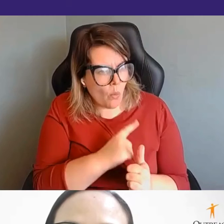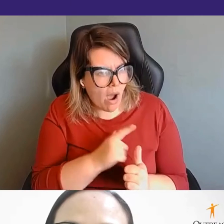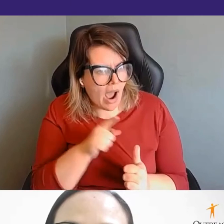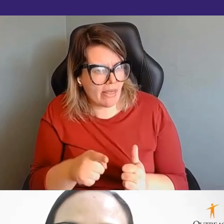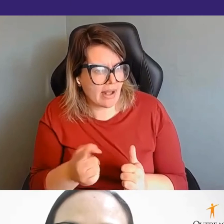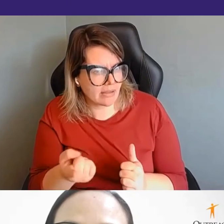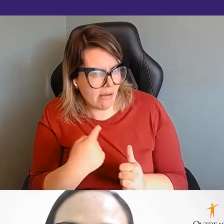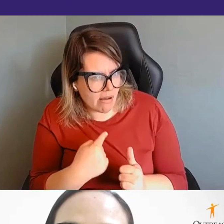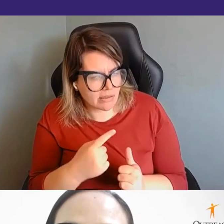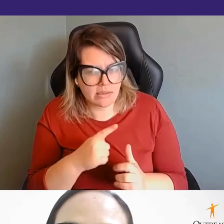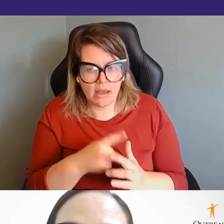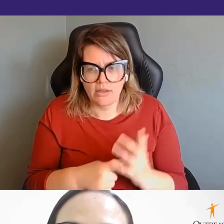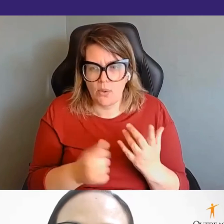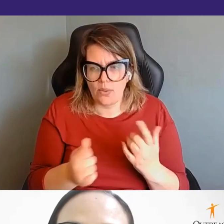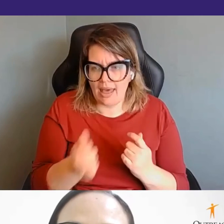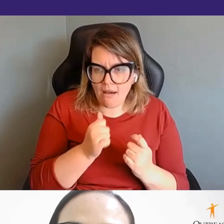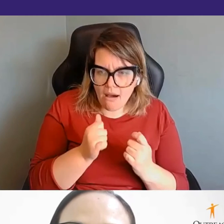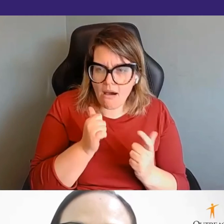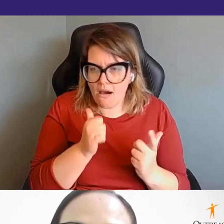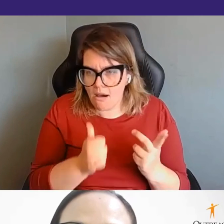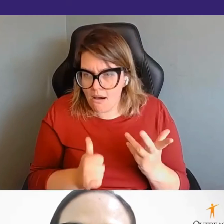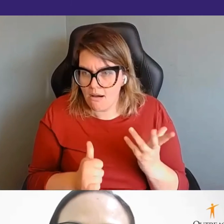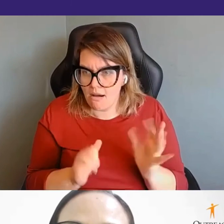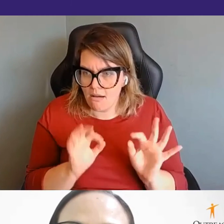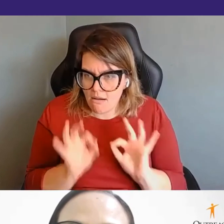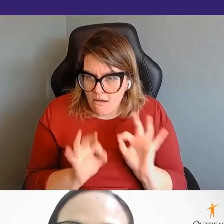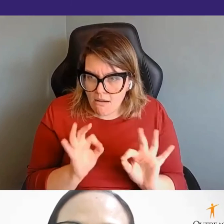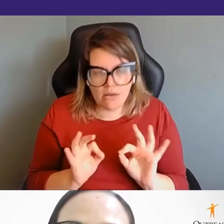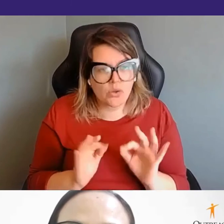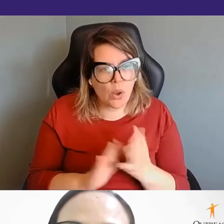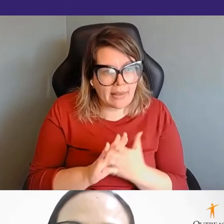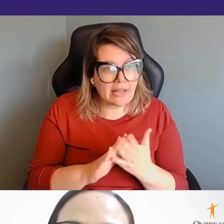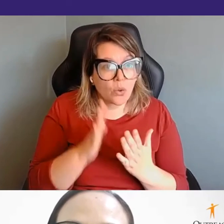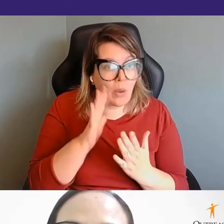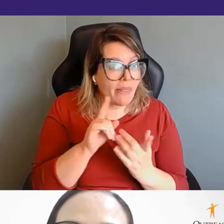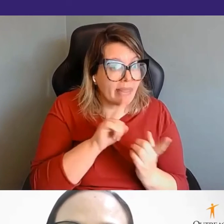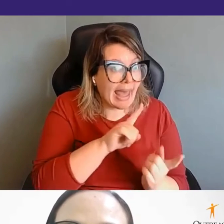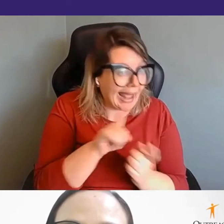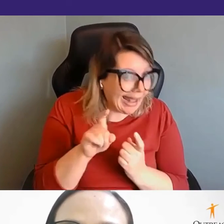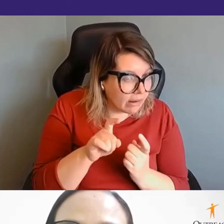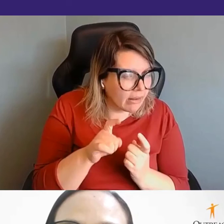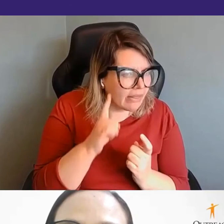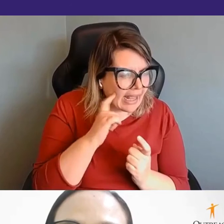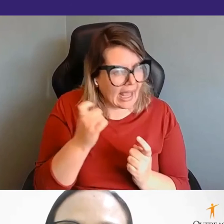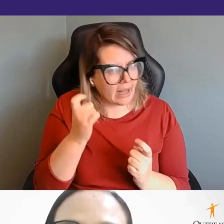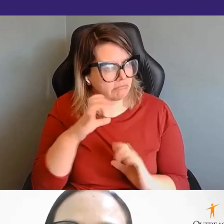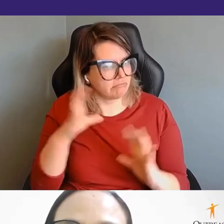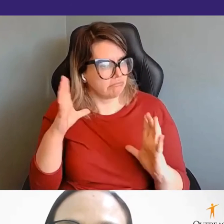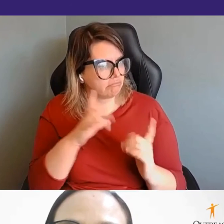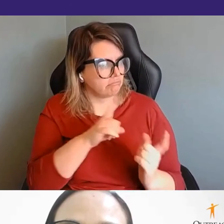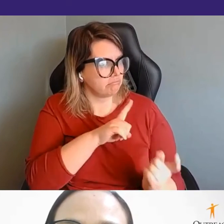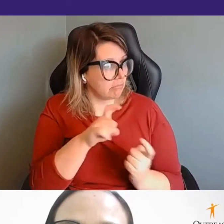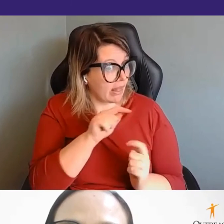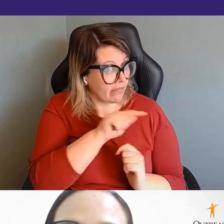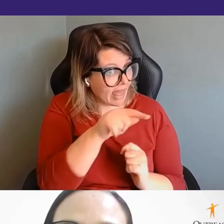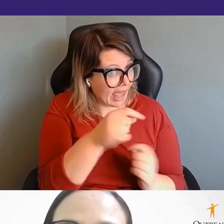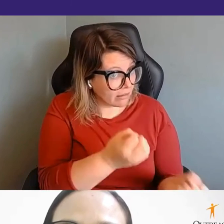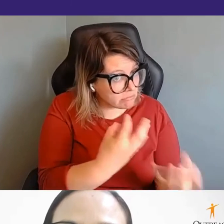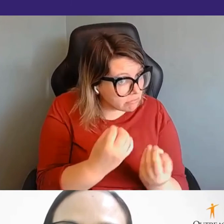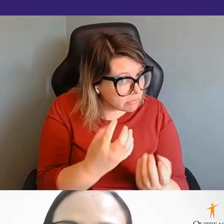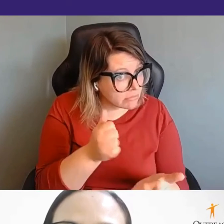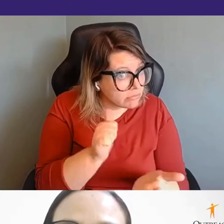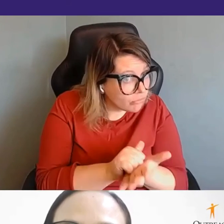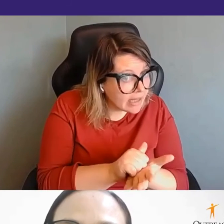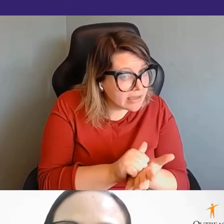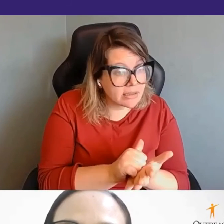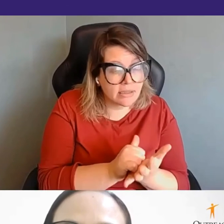answer responses there? So that they can double check when they collect data, to what extent are the households providing them